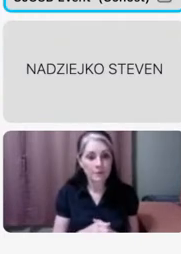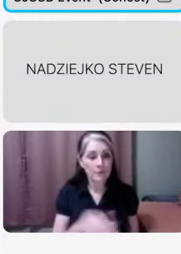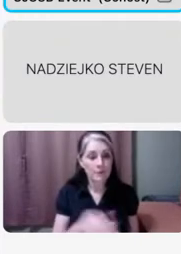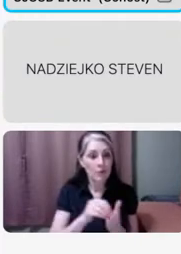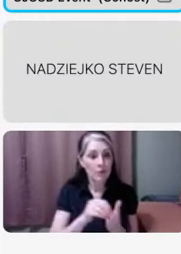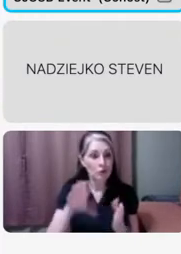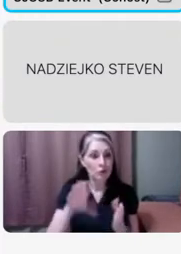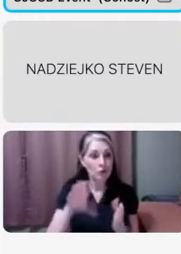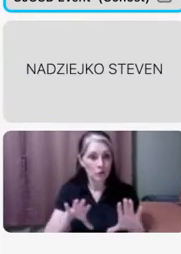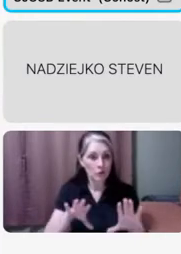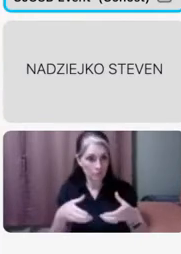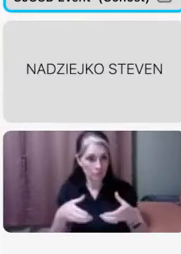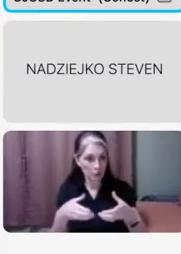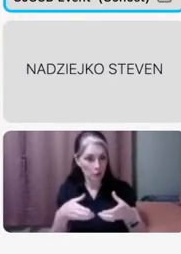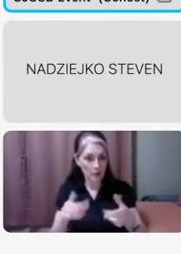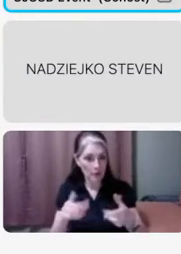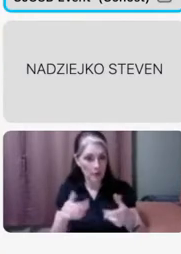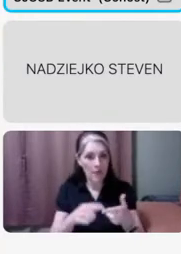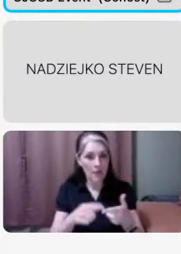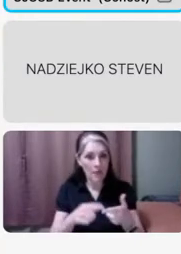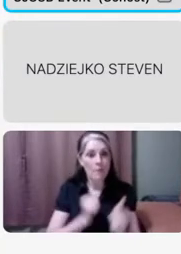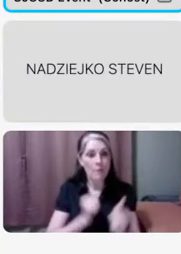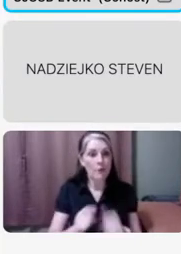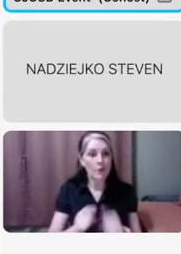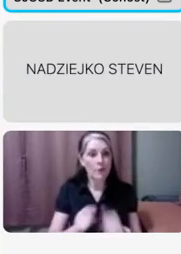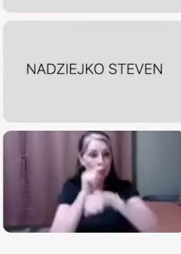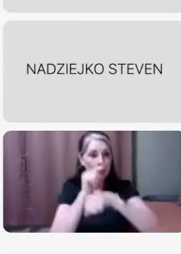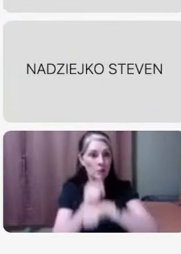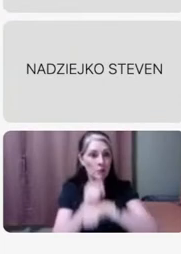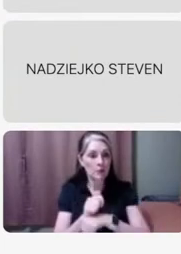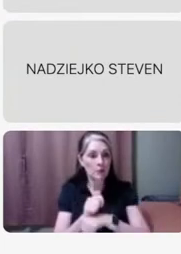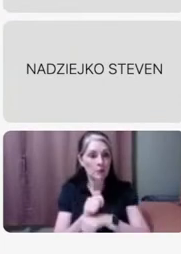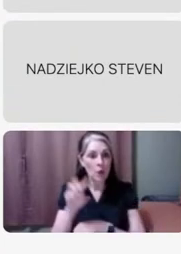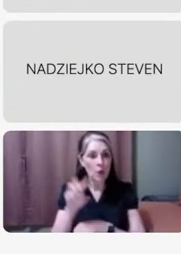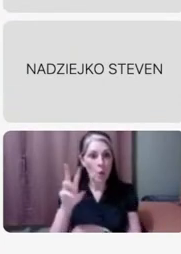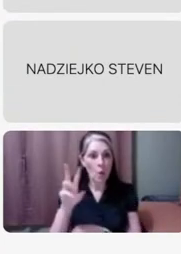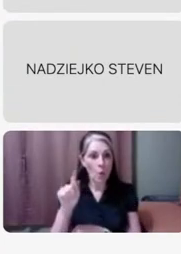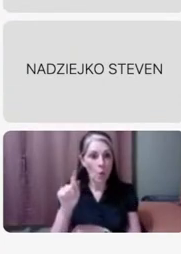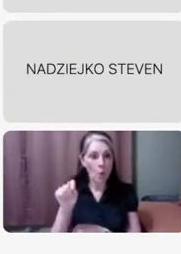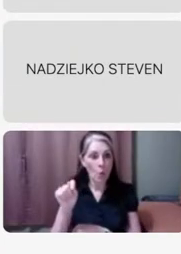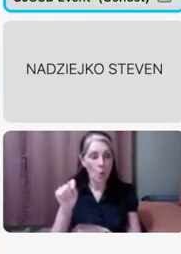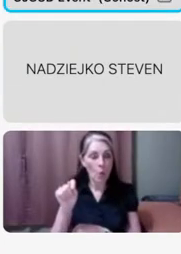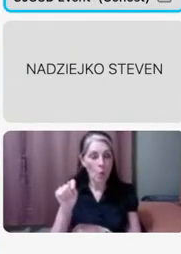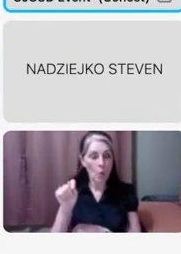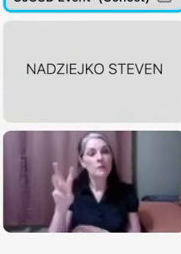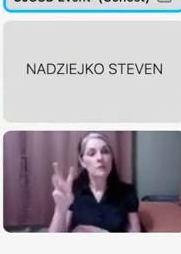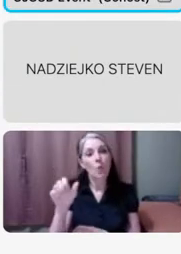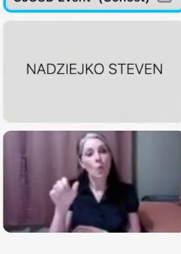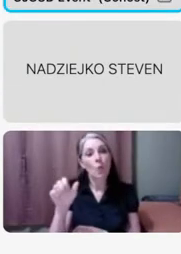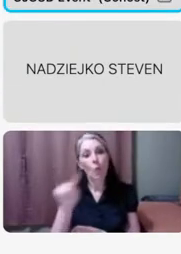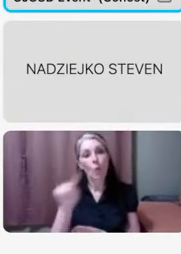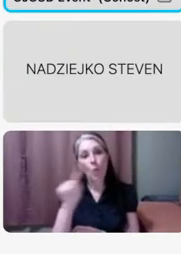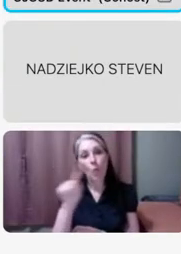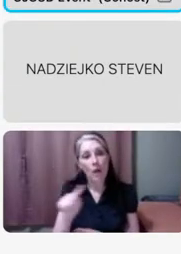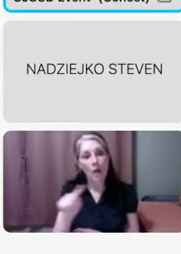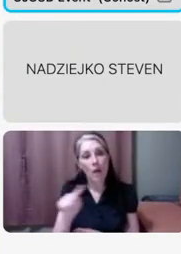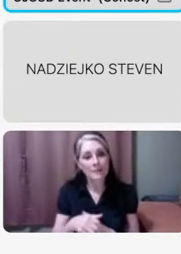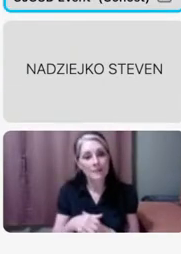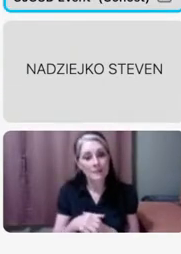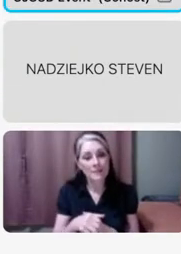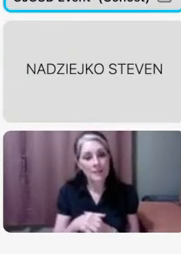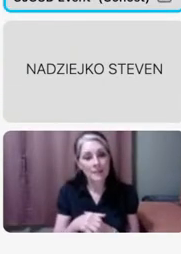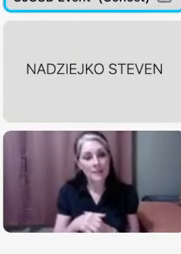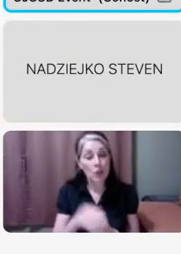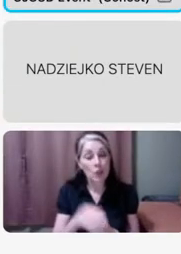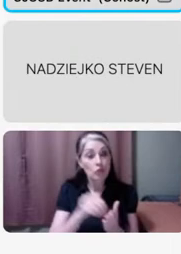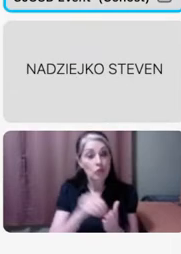then went on to perform our traditional waltz and breakout dance we also enjoyed student performances games